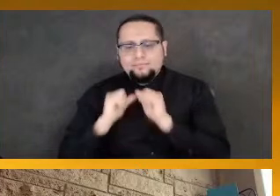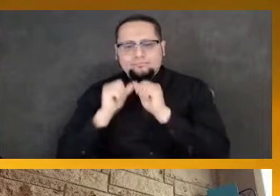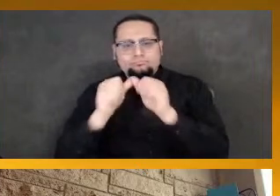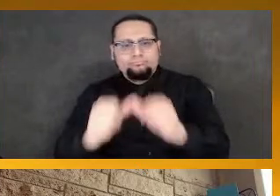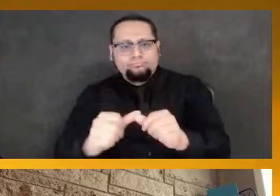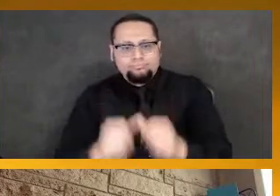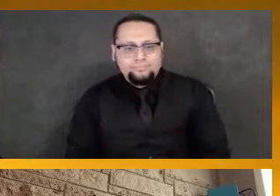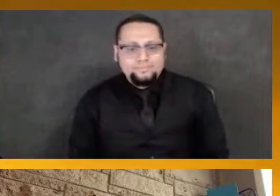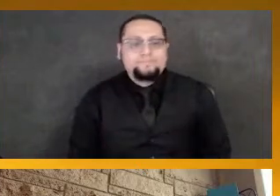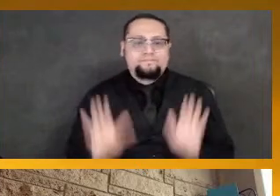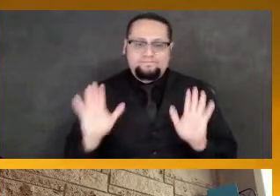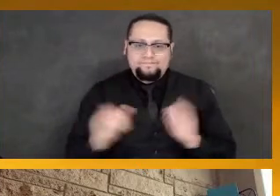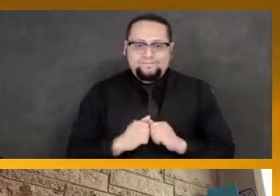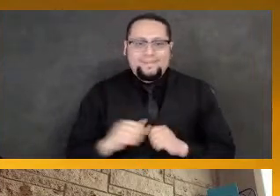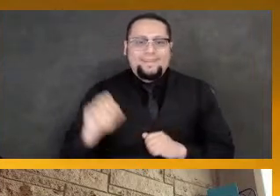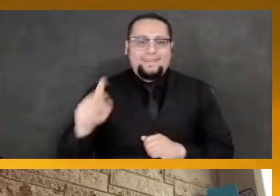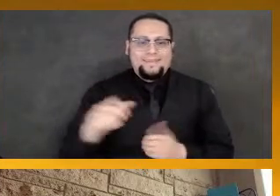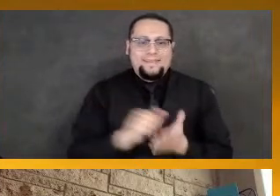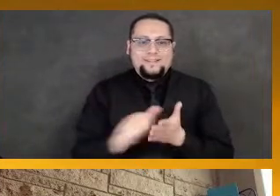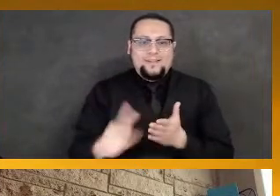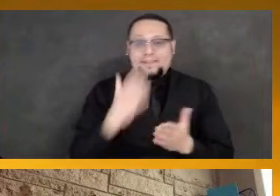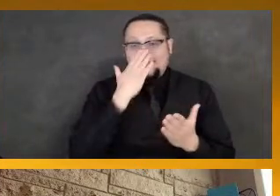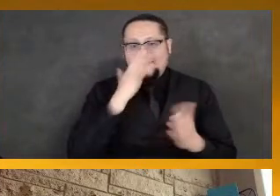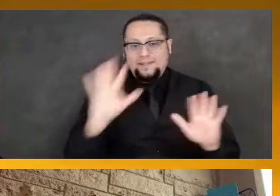That's all. Thank you.